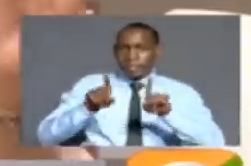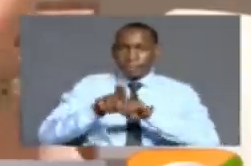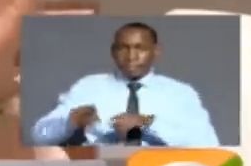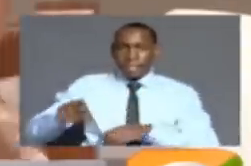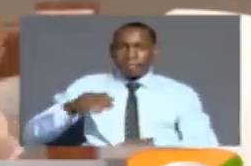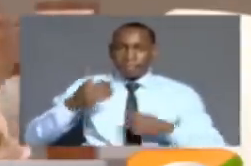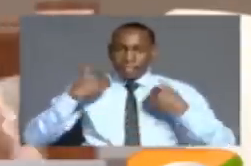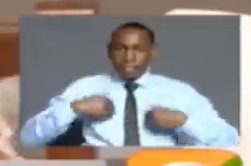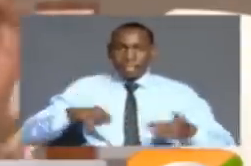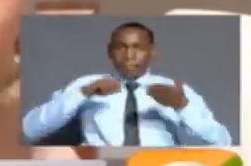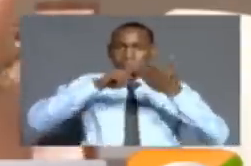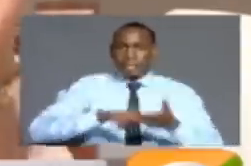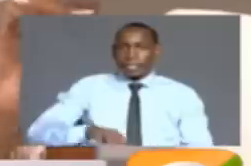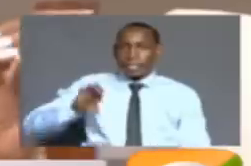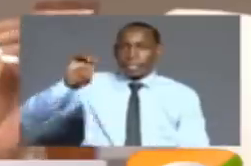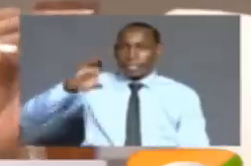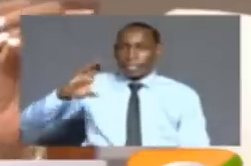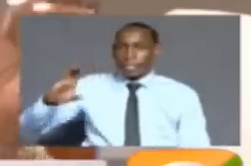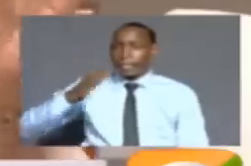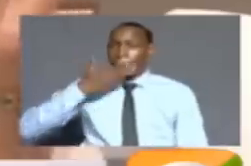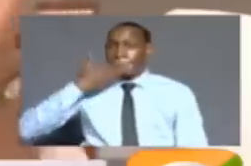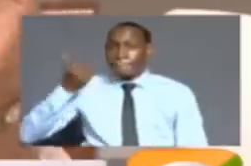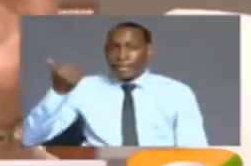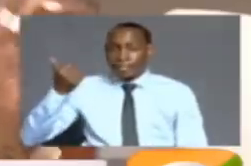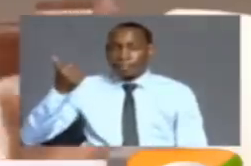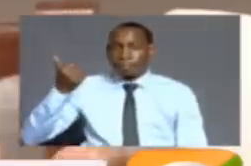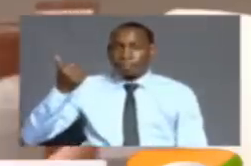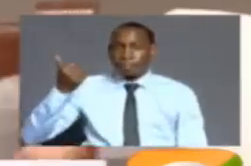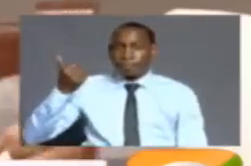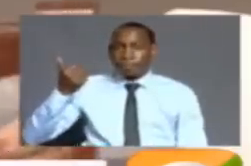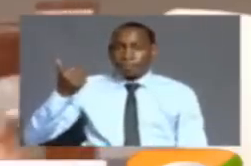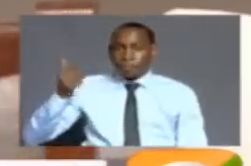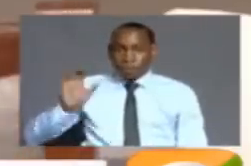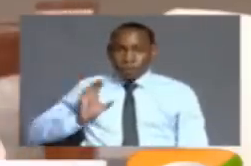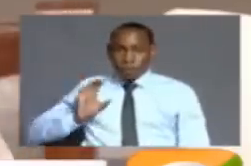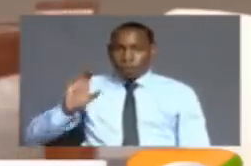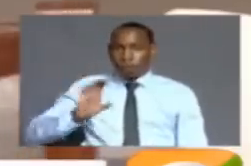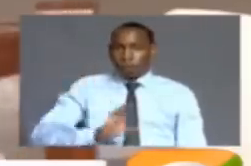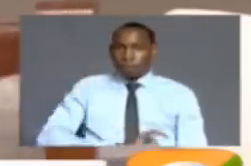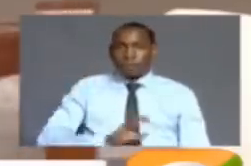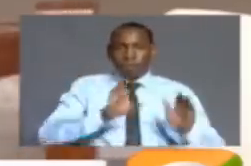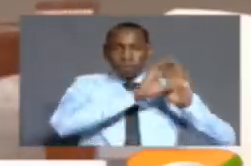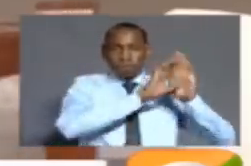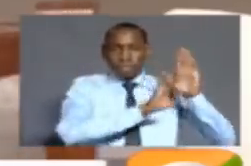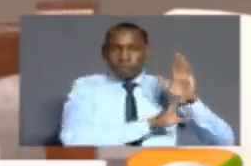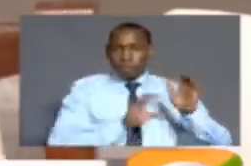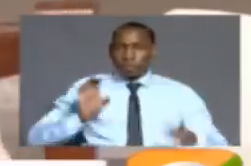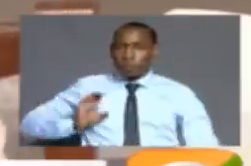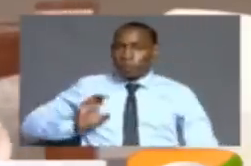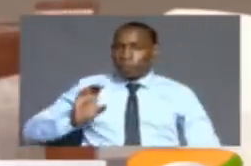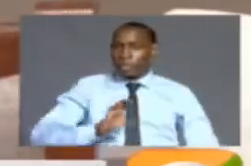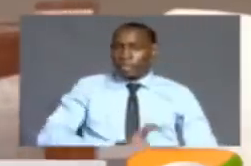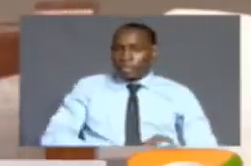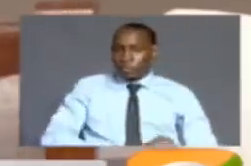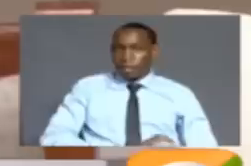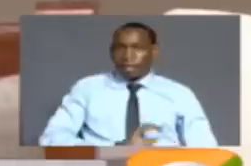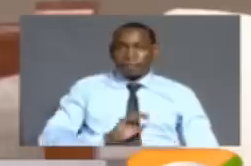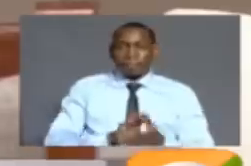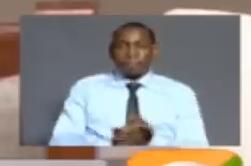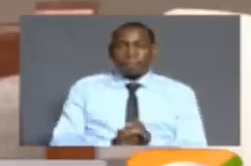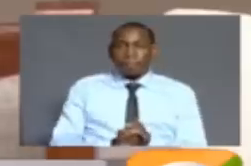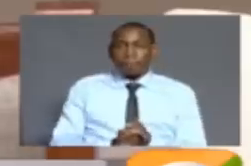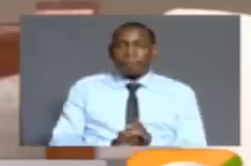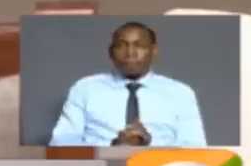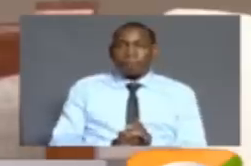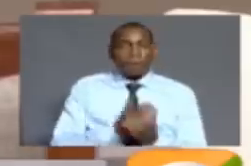insist EACC is probably the better, it is a commission, a constitutional commission. Mm-hmm. It does not have to go seeking